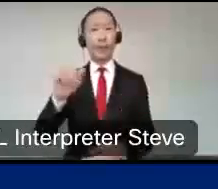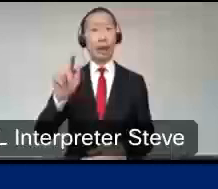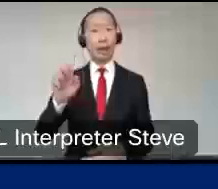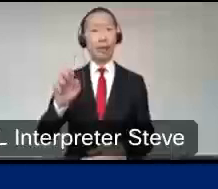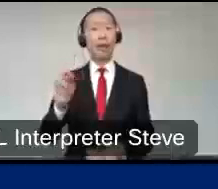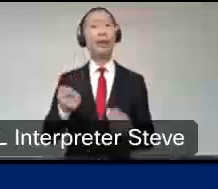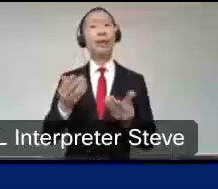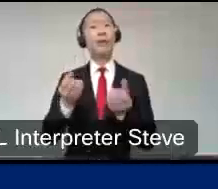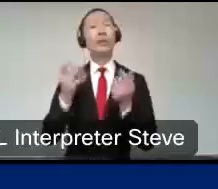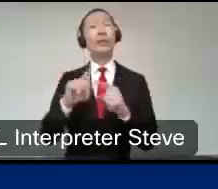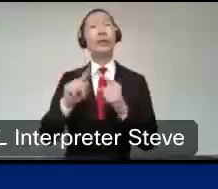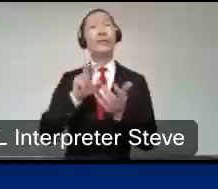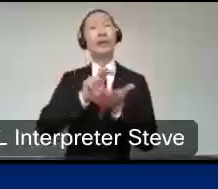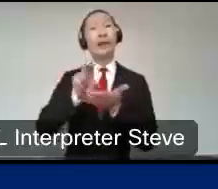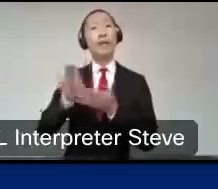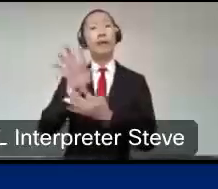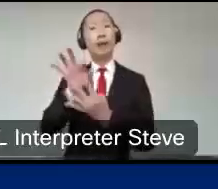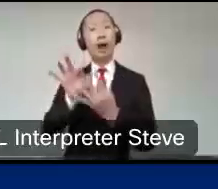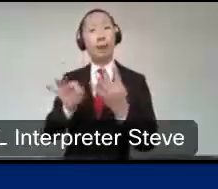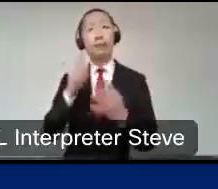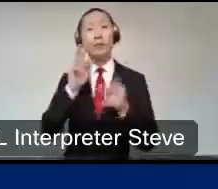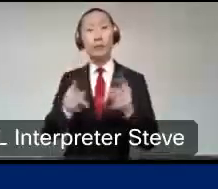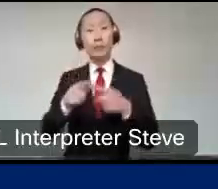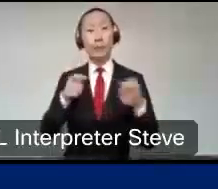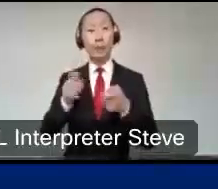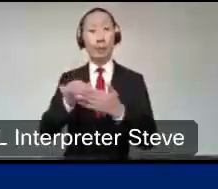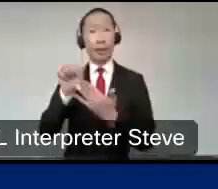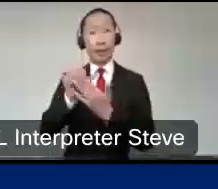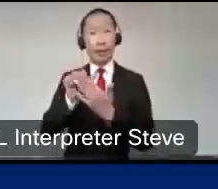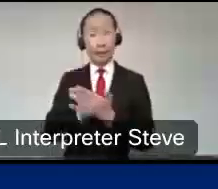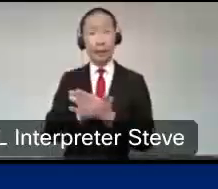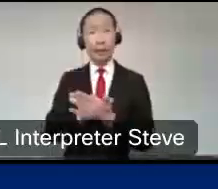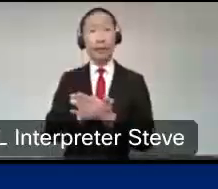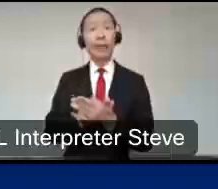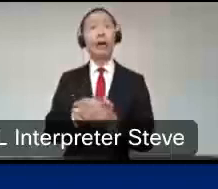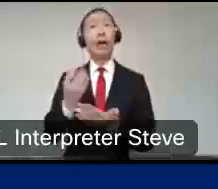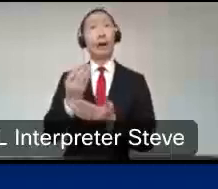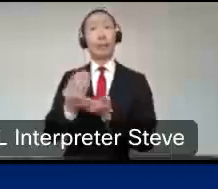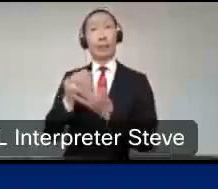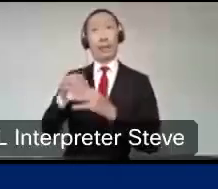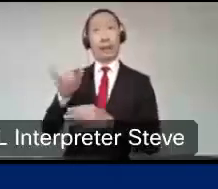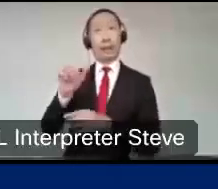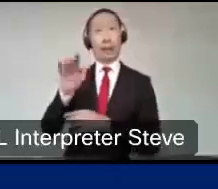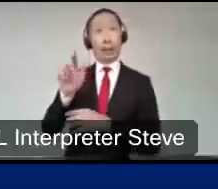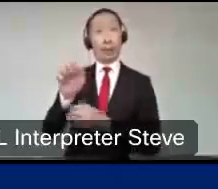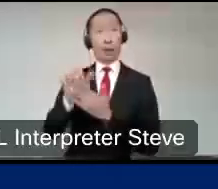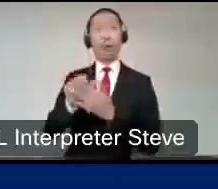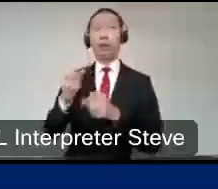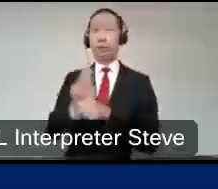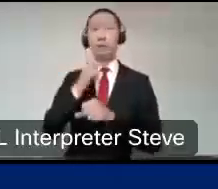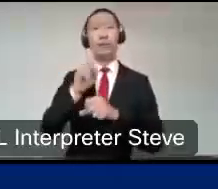of investment options to the person managing the account, and funds in an ABLE account can be used for a wide variety